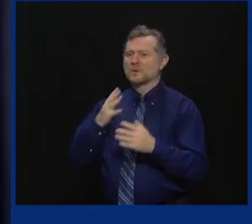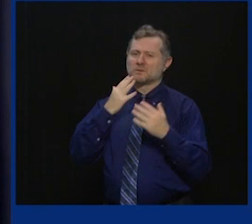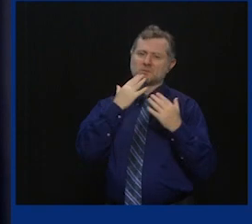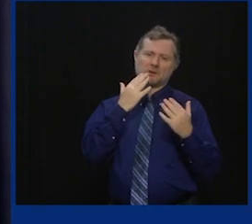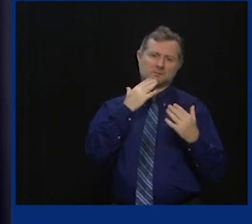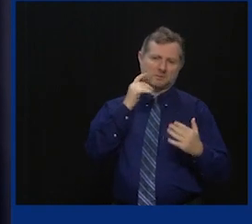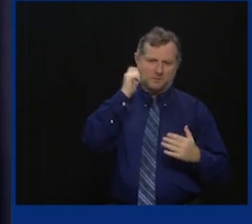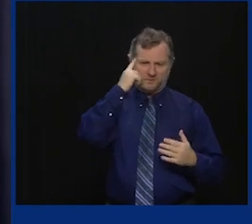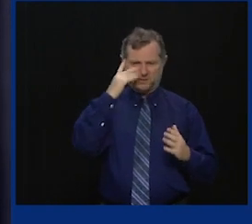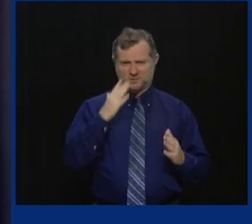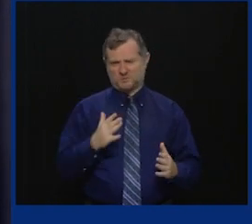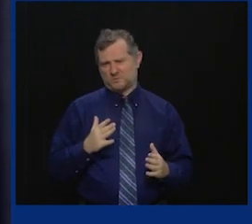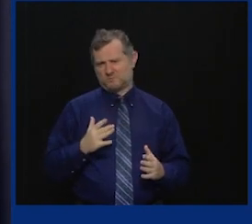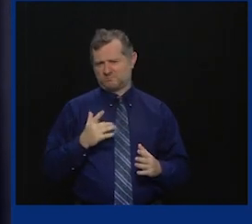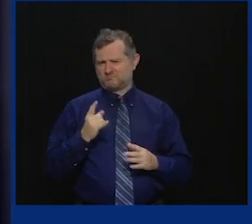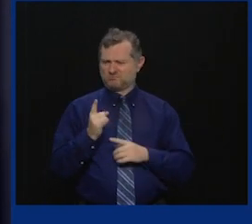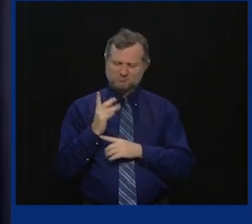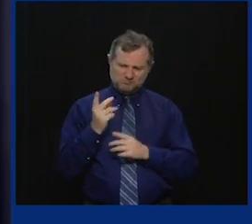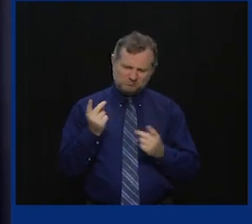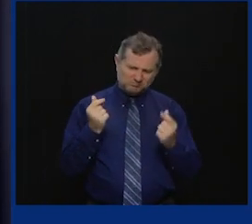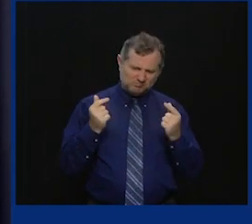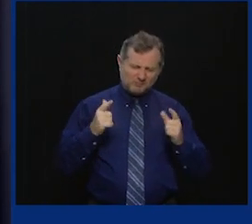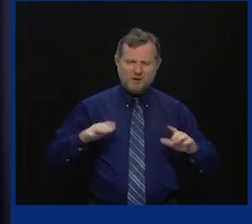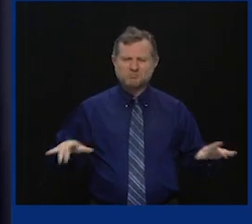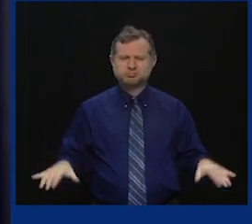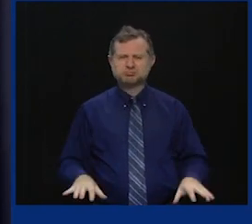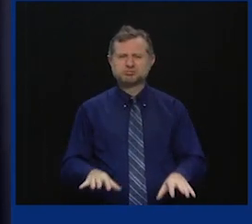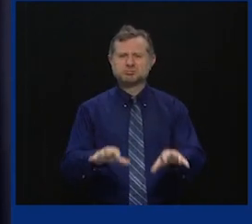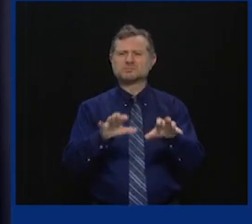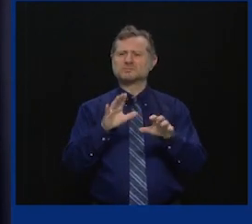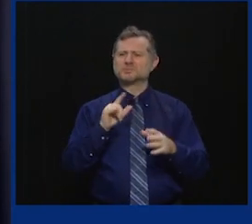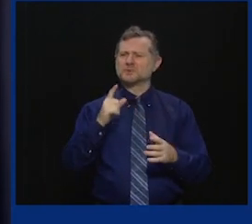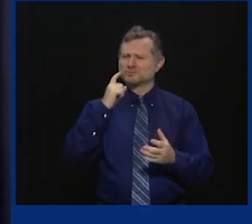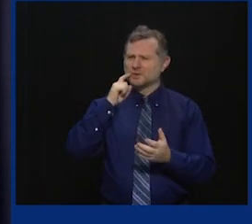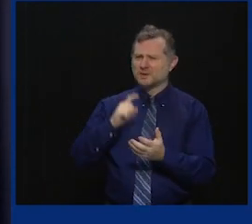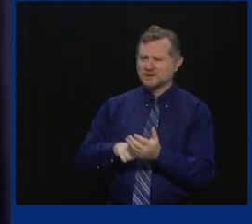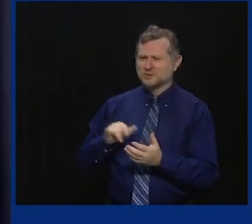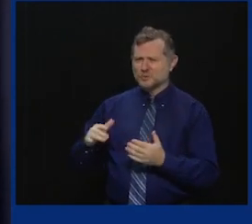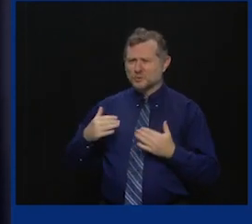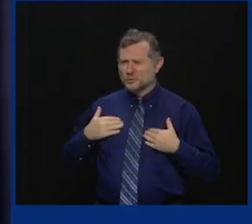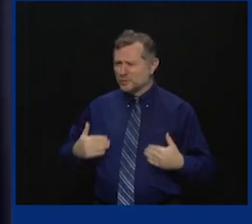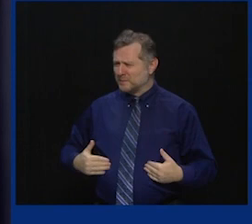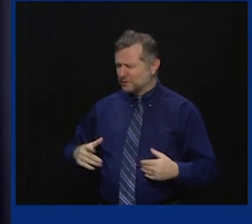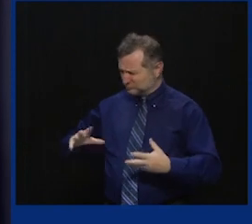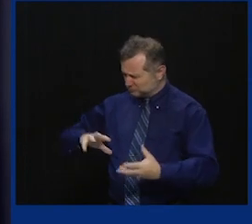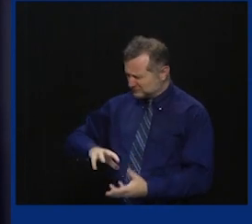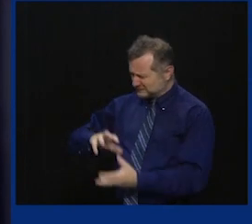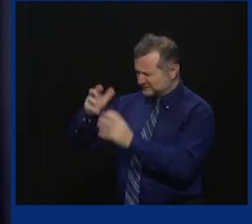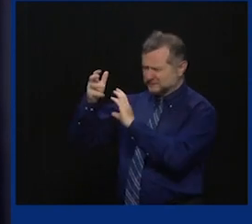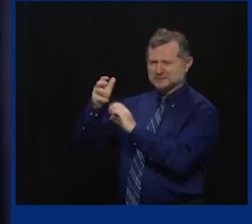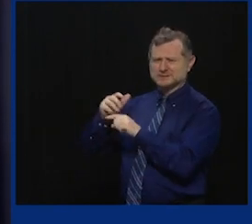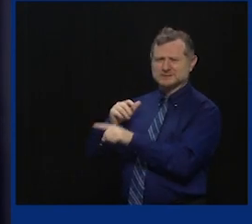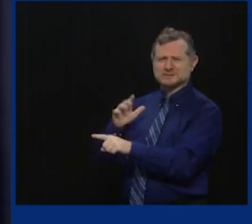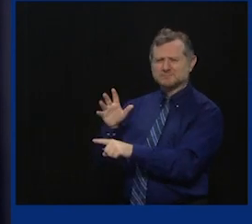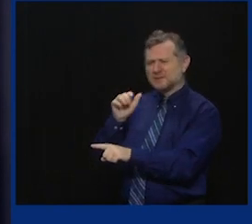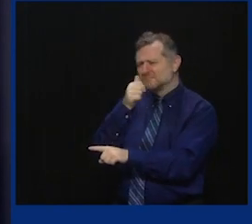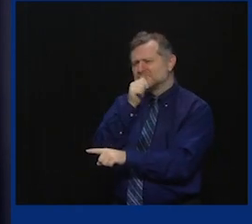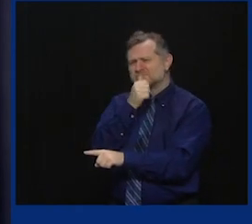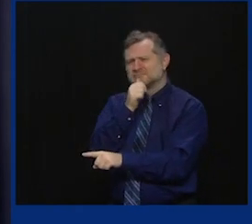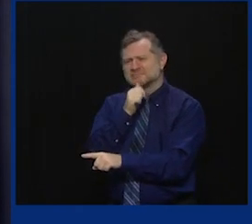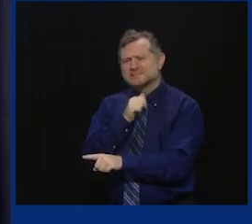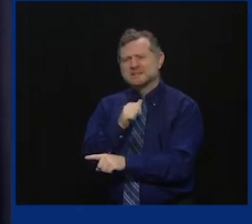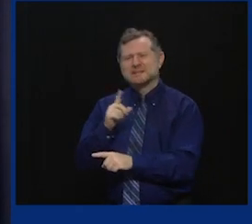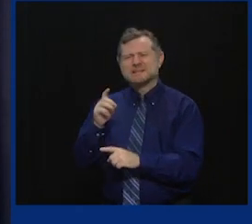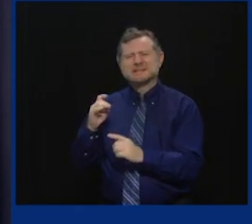action because she recognizes the humanitarian crisis that we've been suffering with for decades. This just didn't